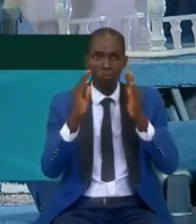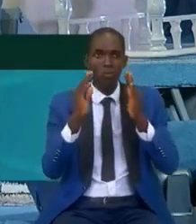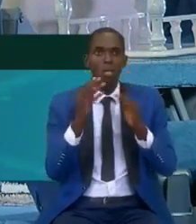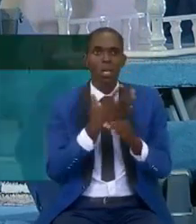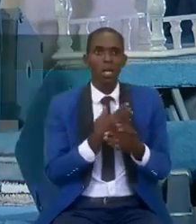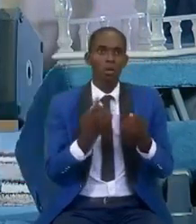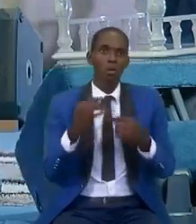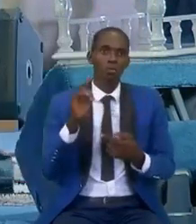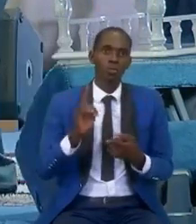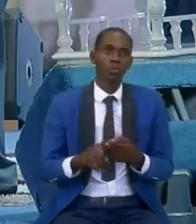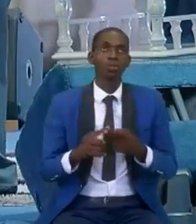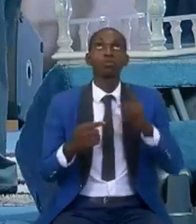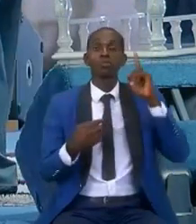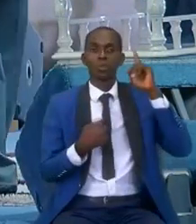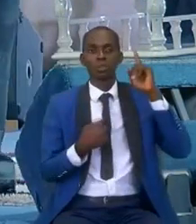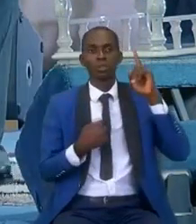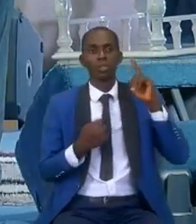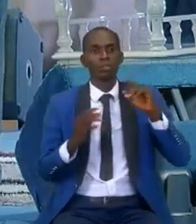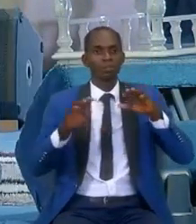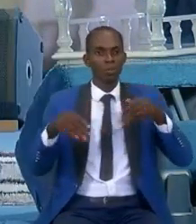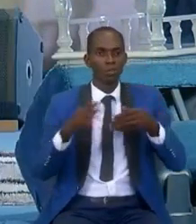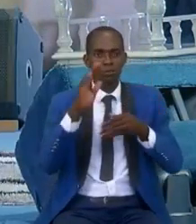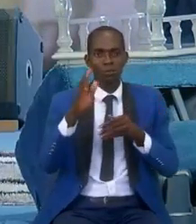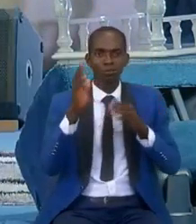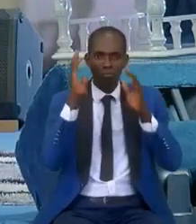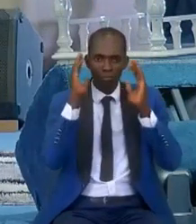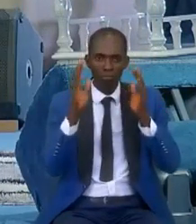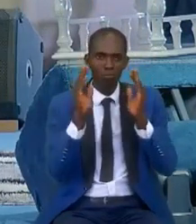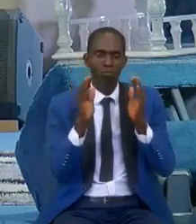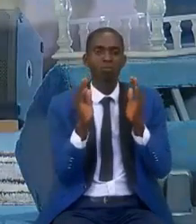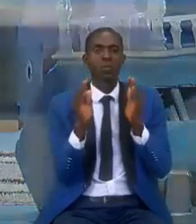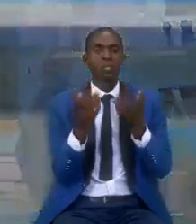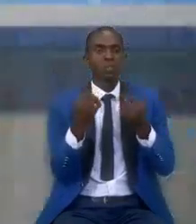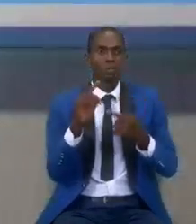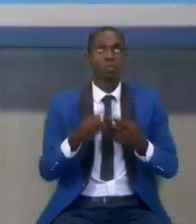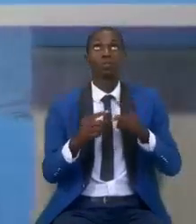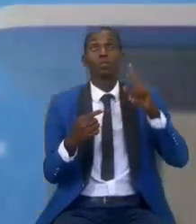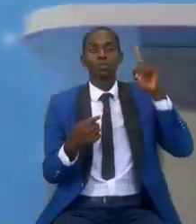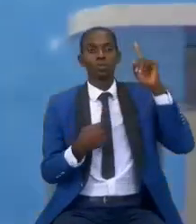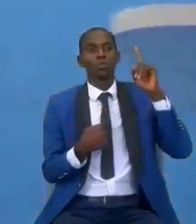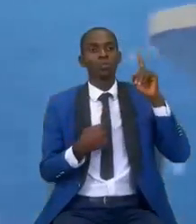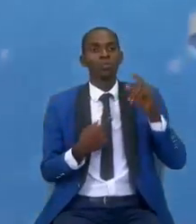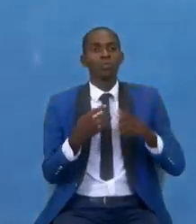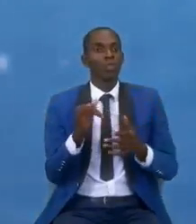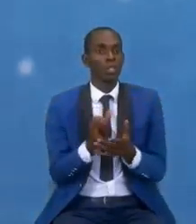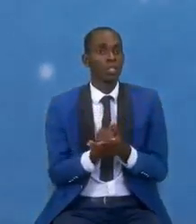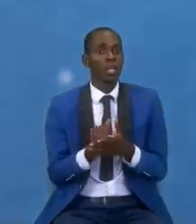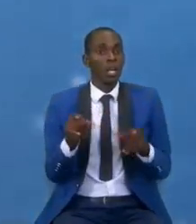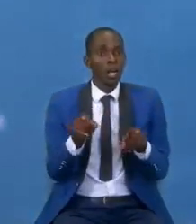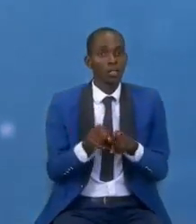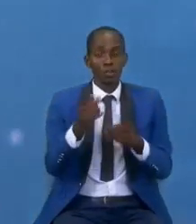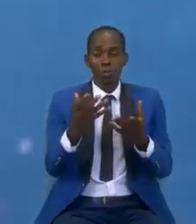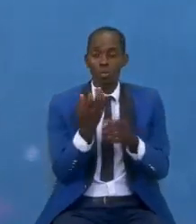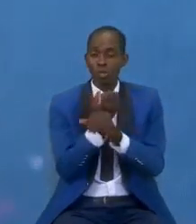come unto me. As you want the salvation of the Lord tonight, there's one step you need to take. You need to come out of where